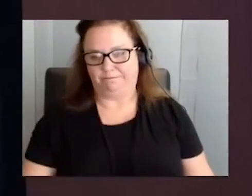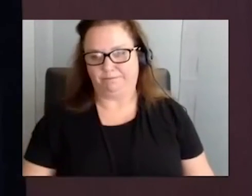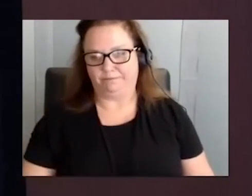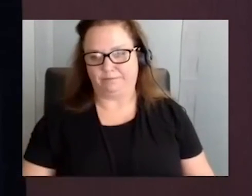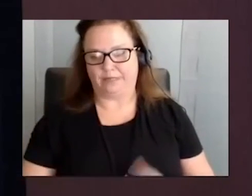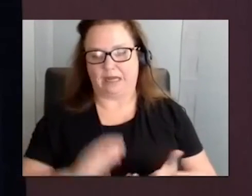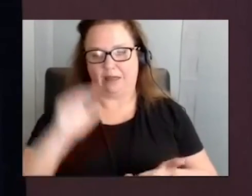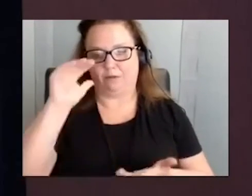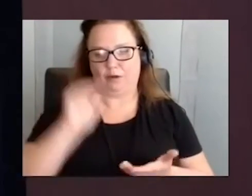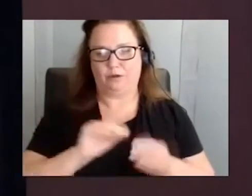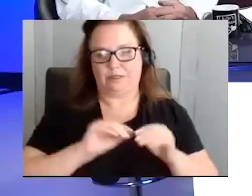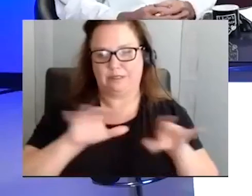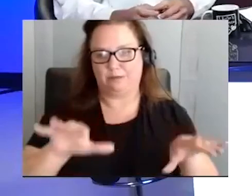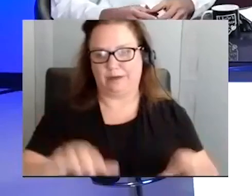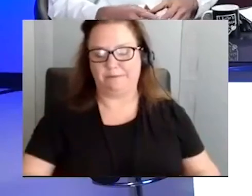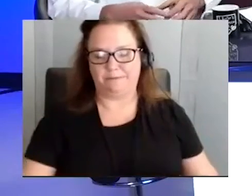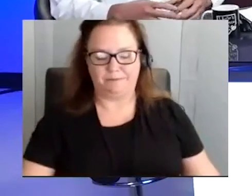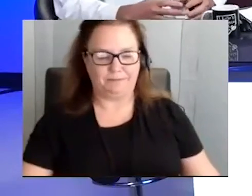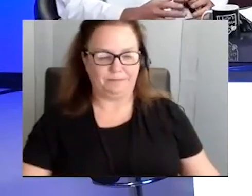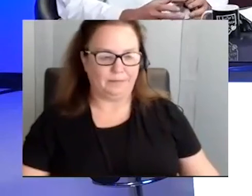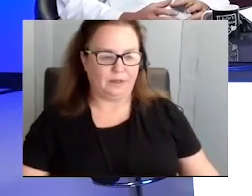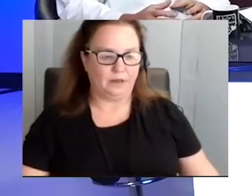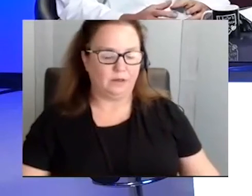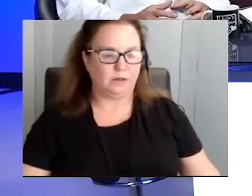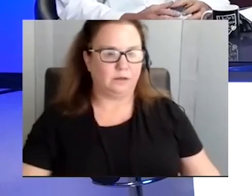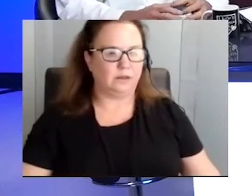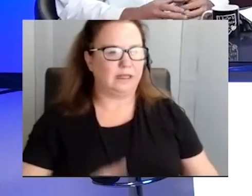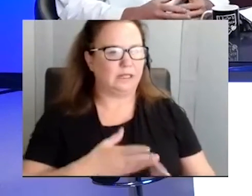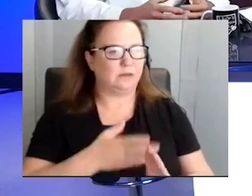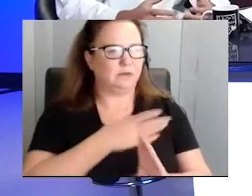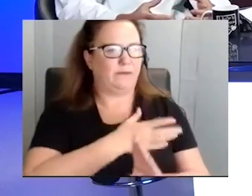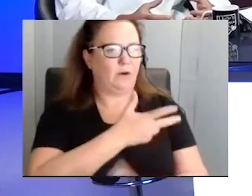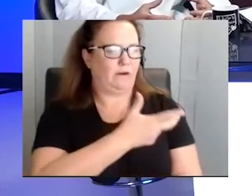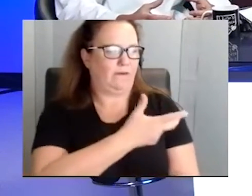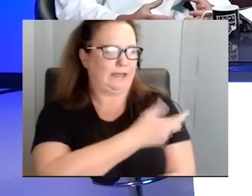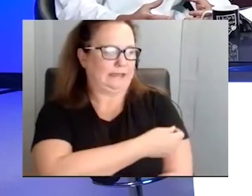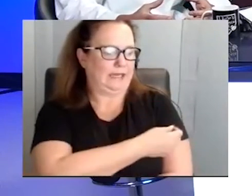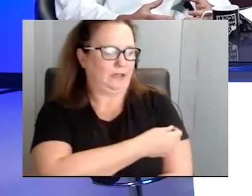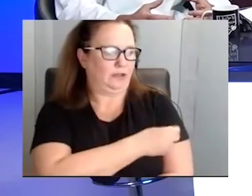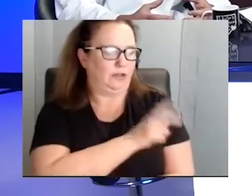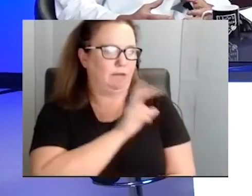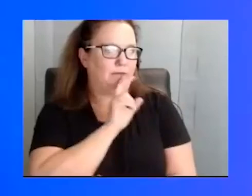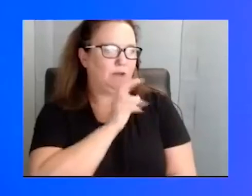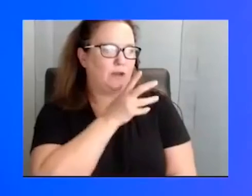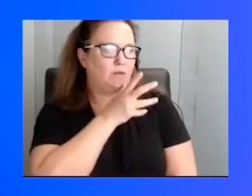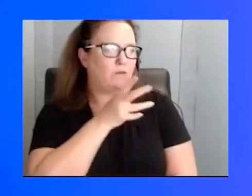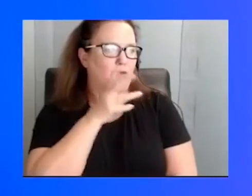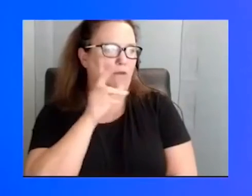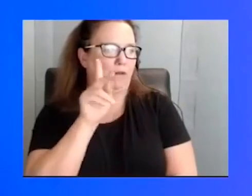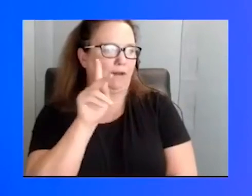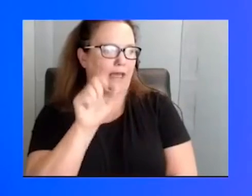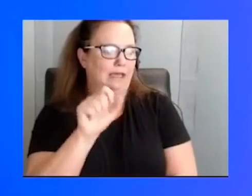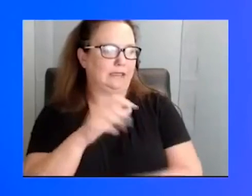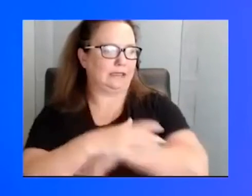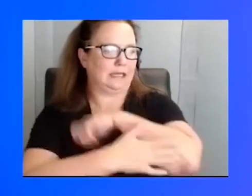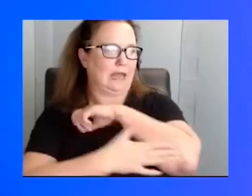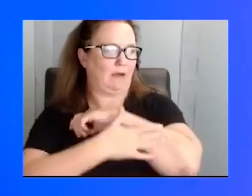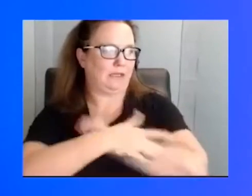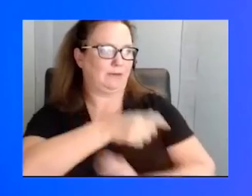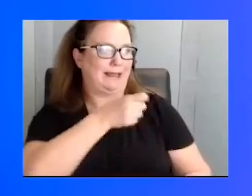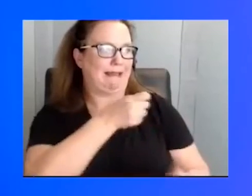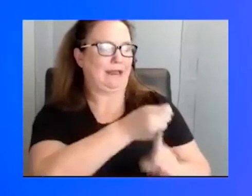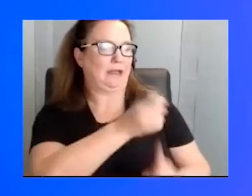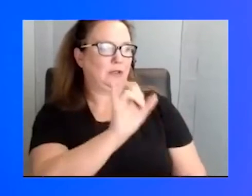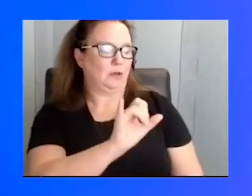spread there. So this was before vaccination, but if you look at the rural Kansas counties when they got hit hard, it